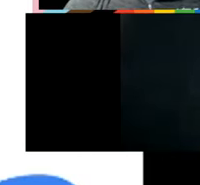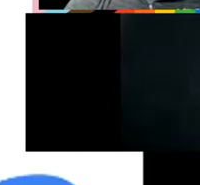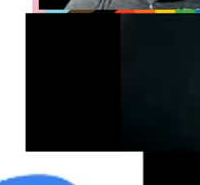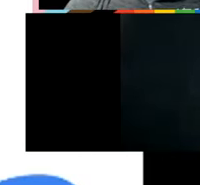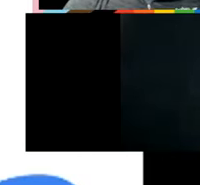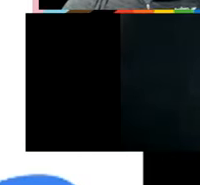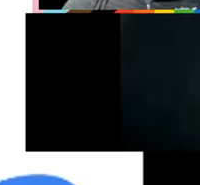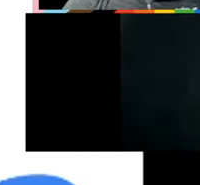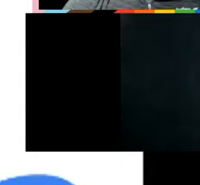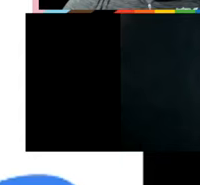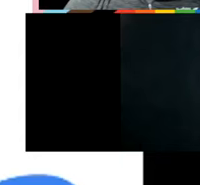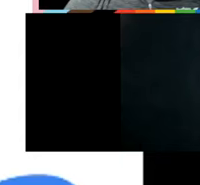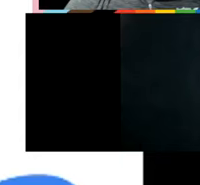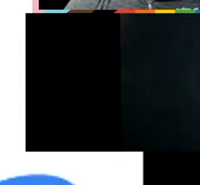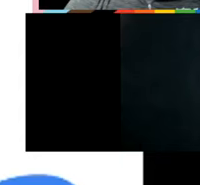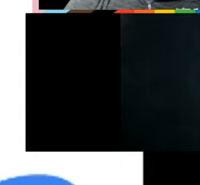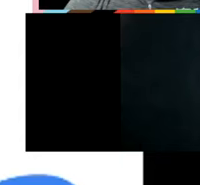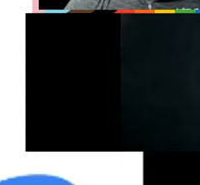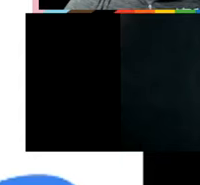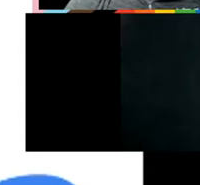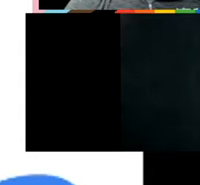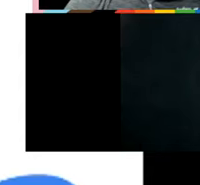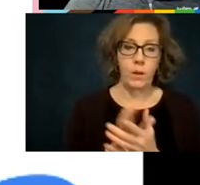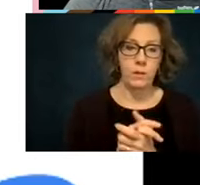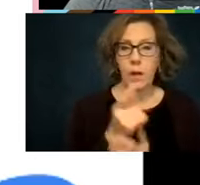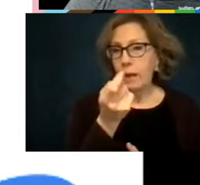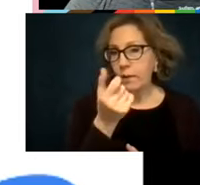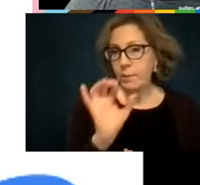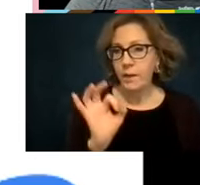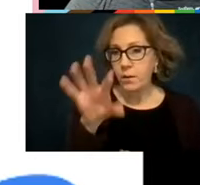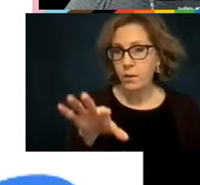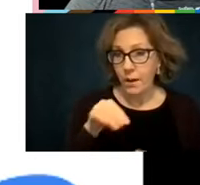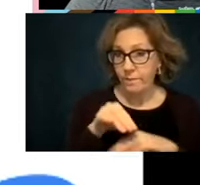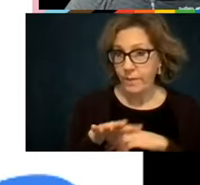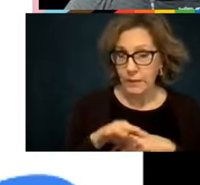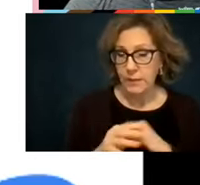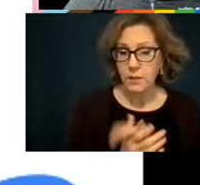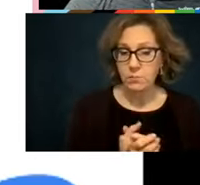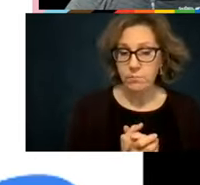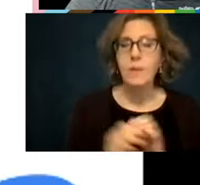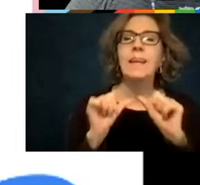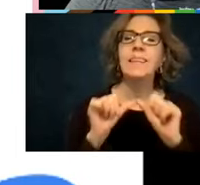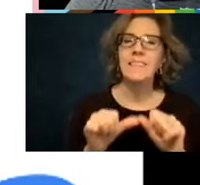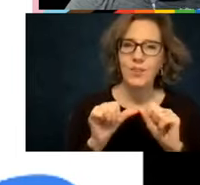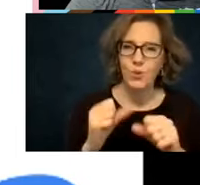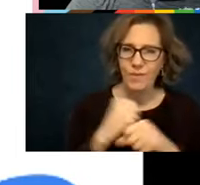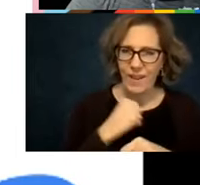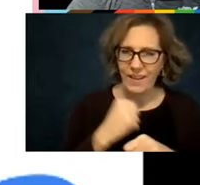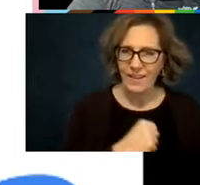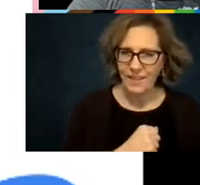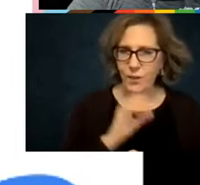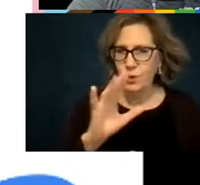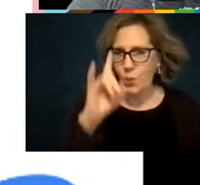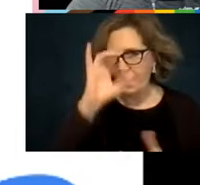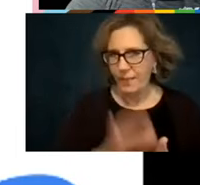want. So what I'm trying to say to you, a little advice, is to continue fighting for what you believe in by